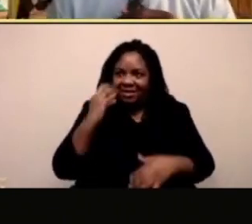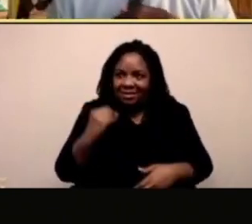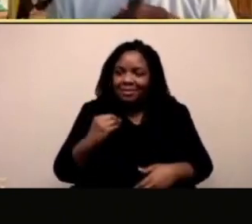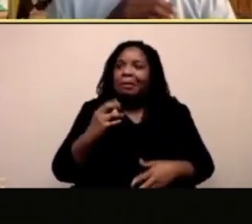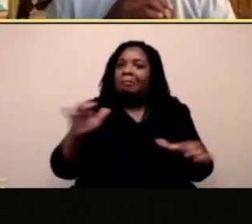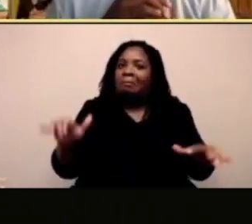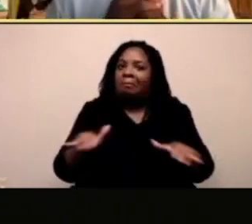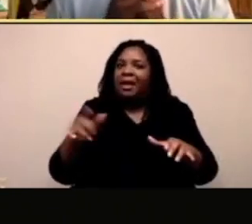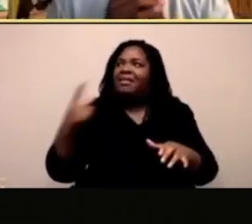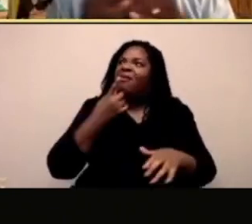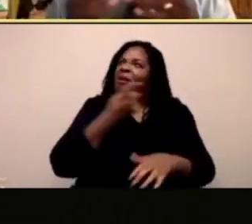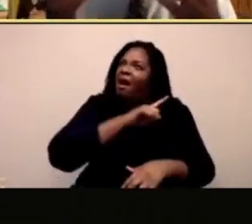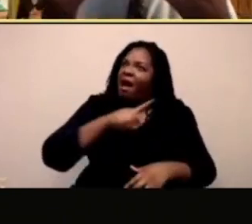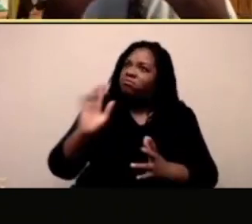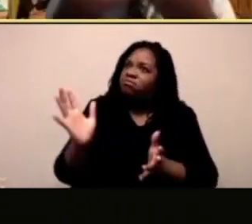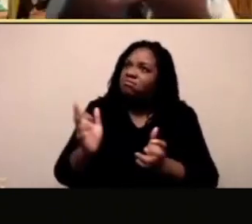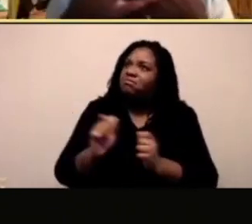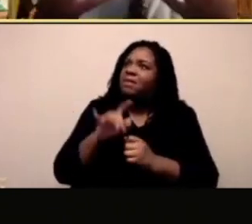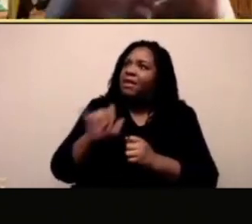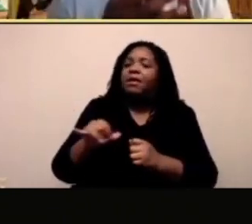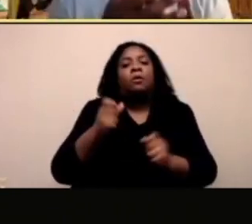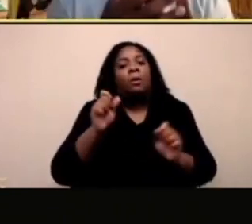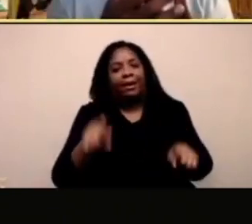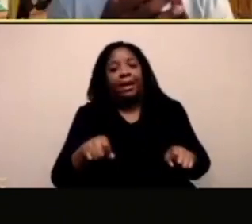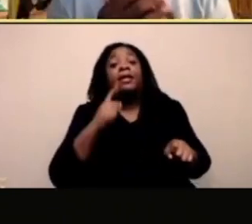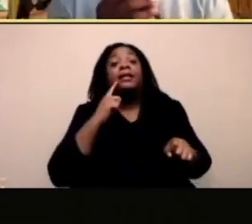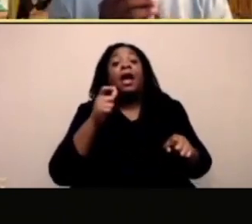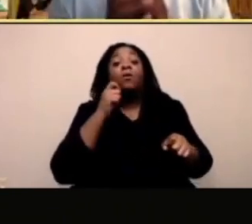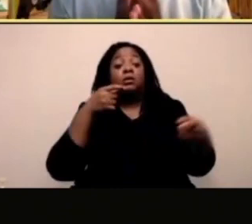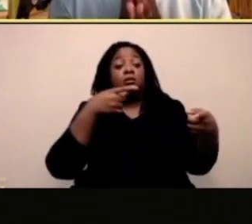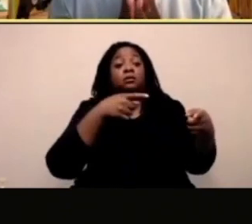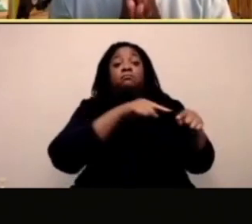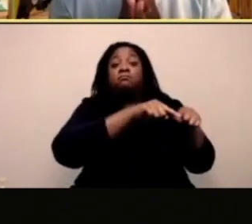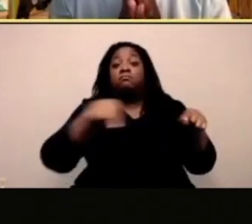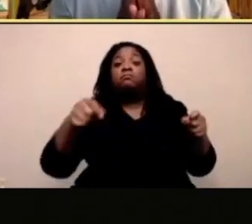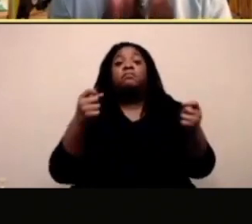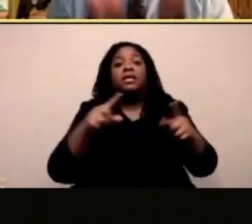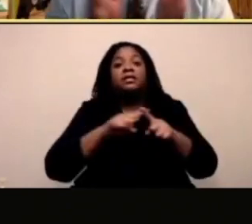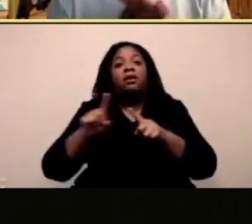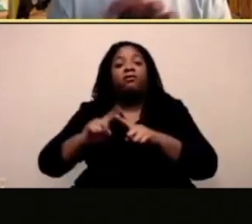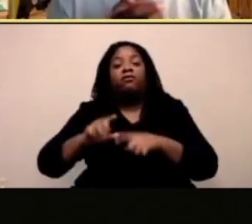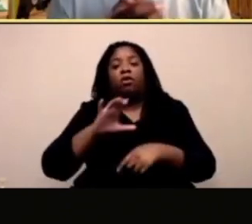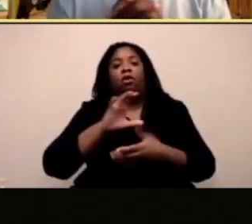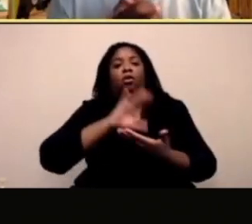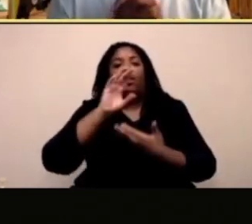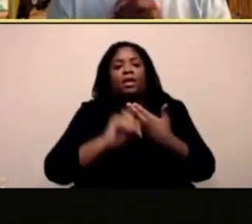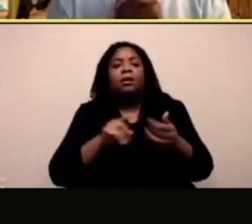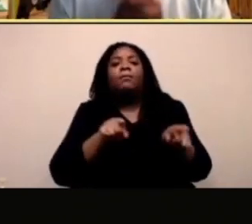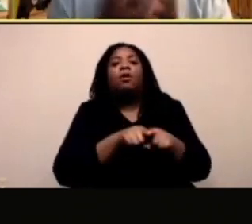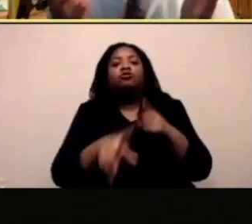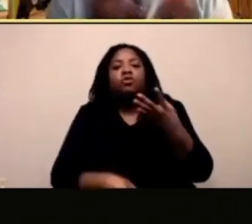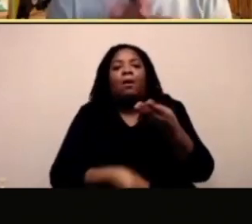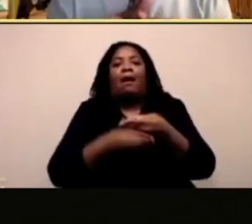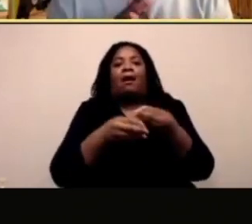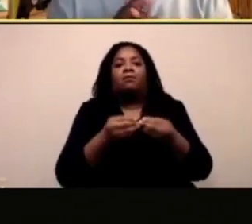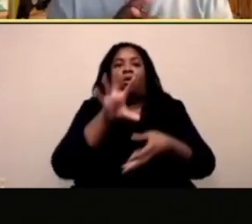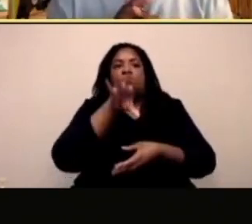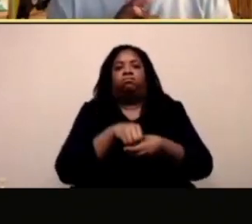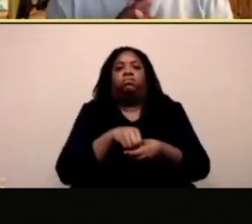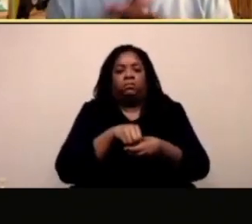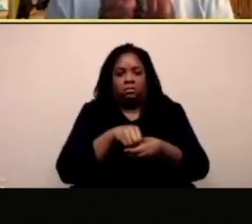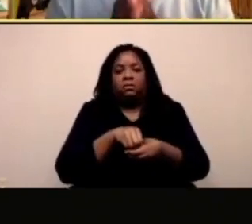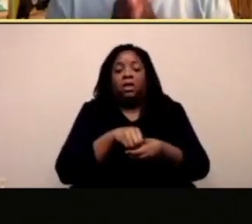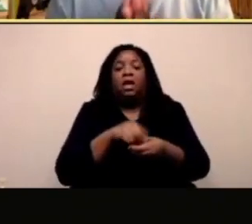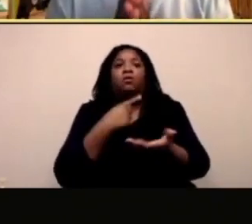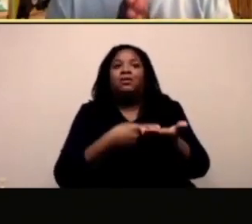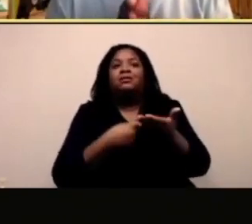them. But Scratch is a tool not only to do cross-curricular things, but also to add inclusion. And we'll talk, like I said, a lot about that. So